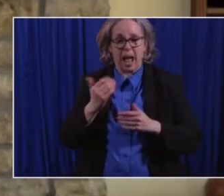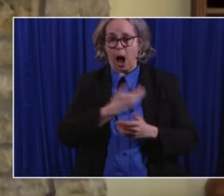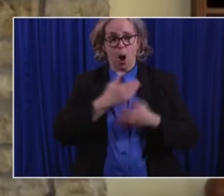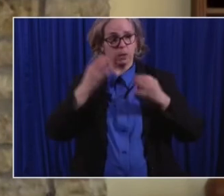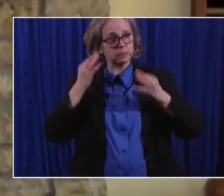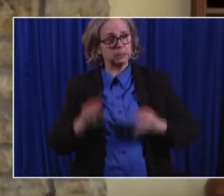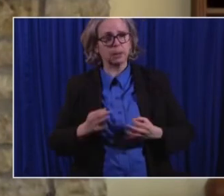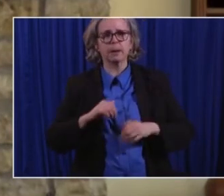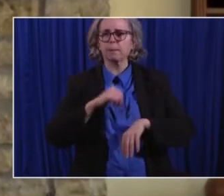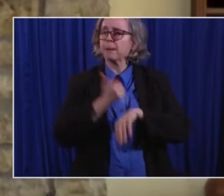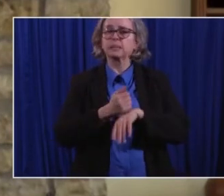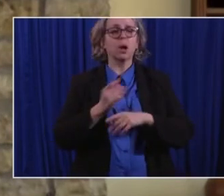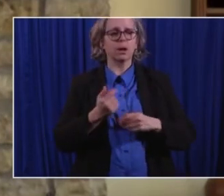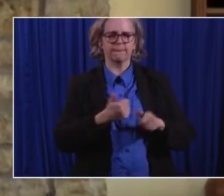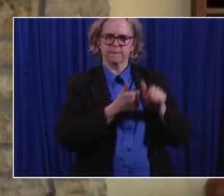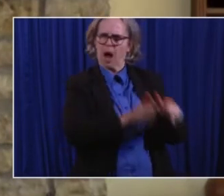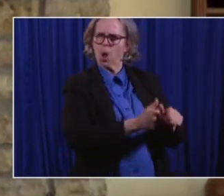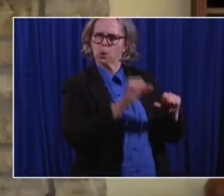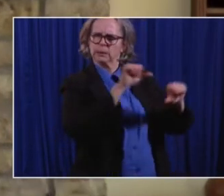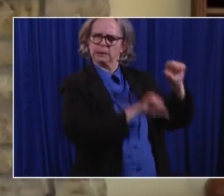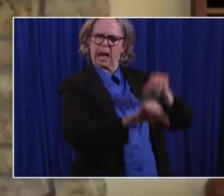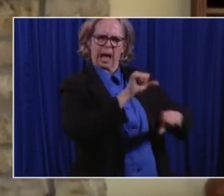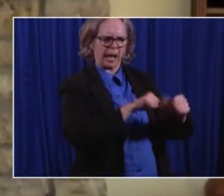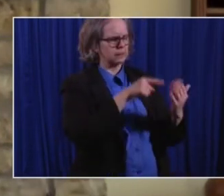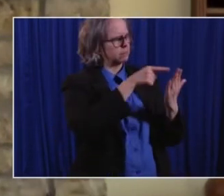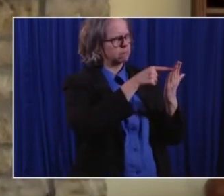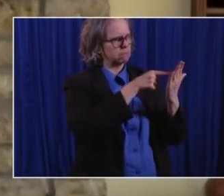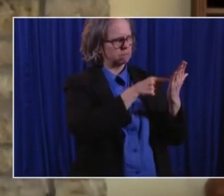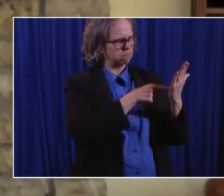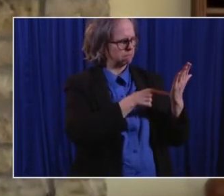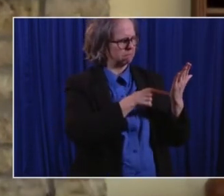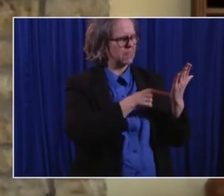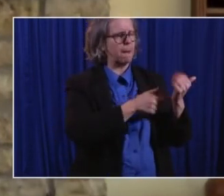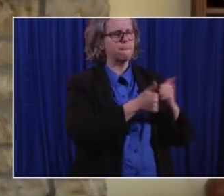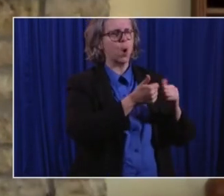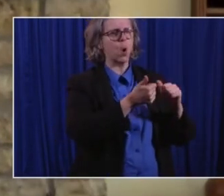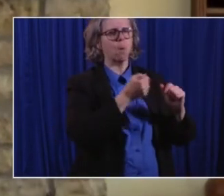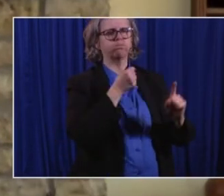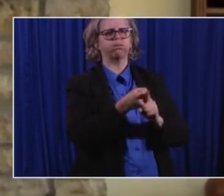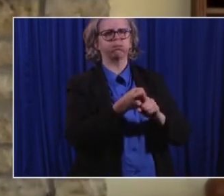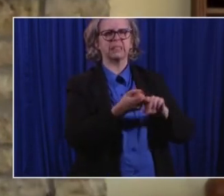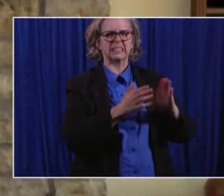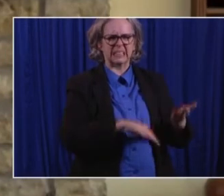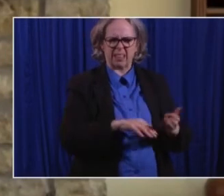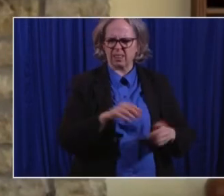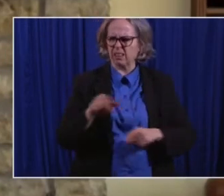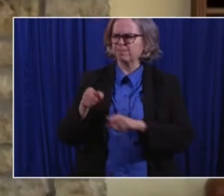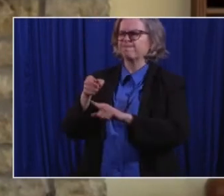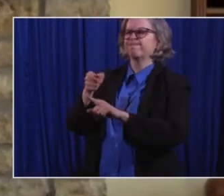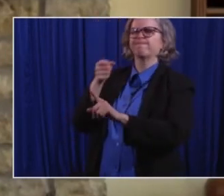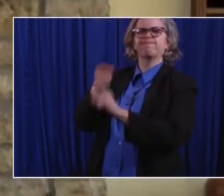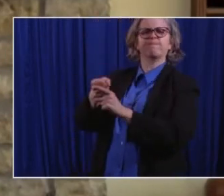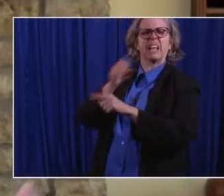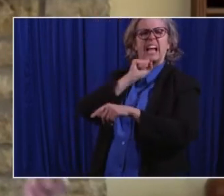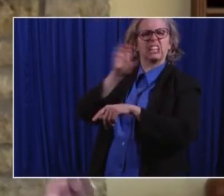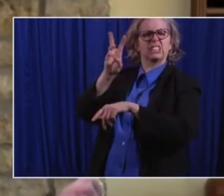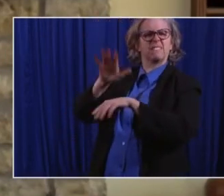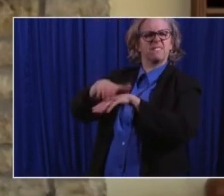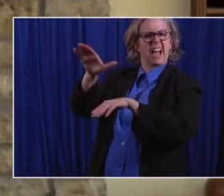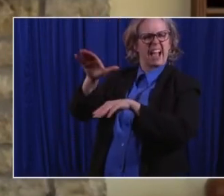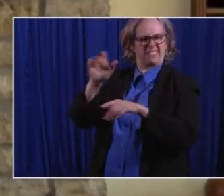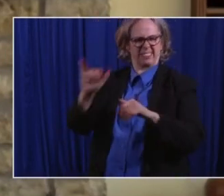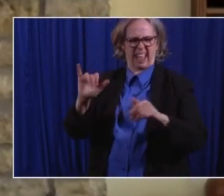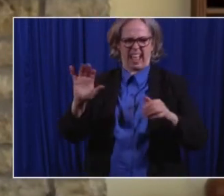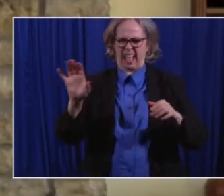we save the most lives. It's not perfect, but that's our goal. So we set aside a group